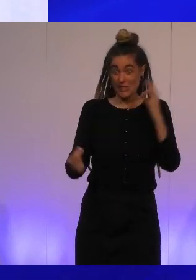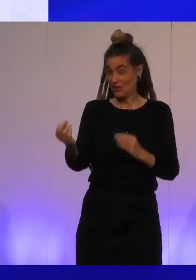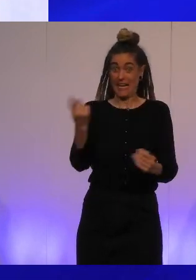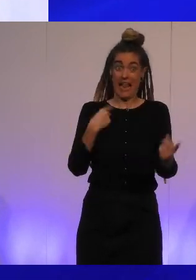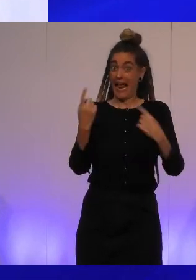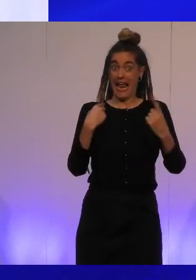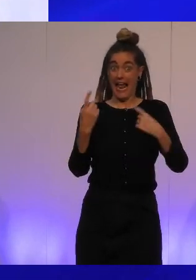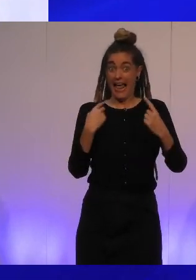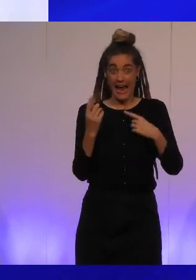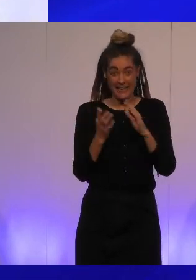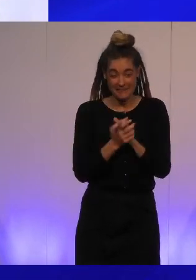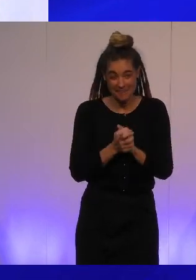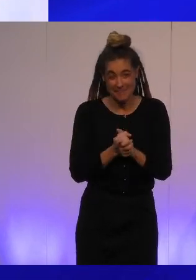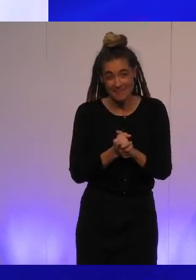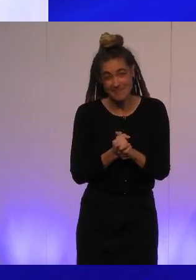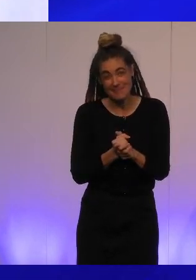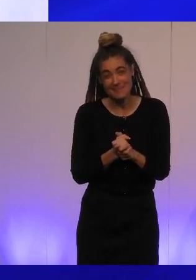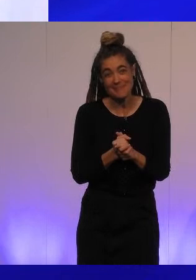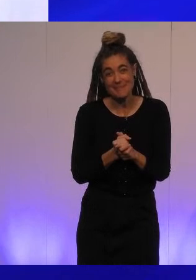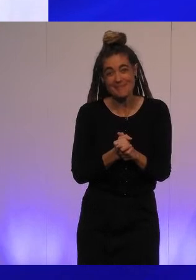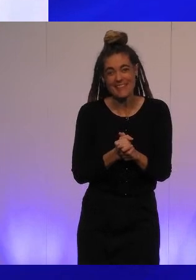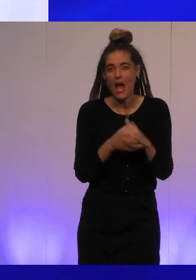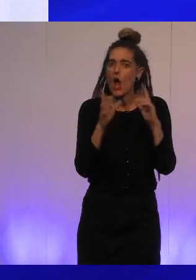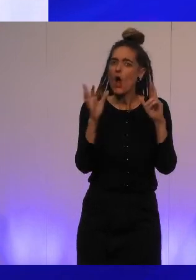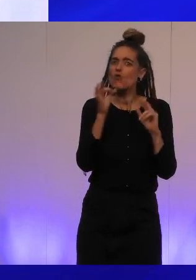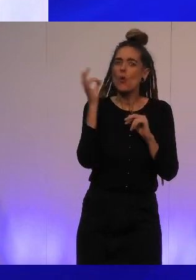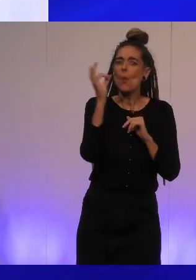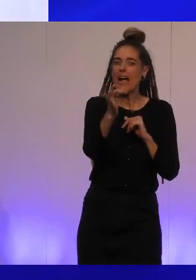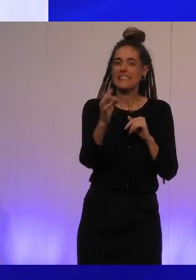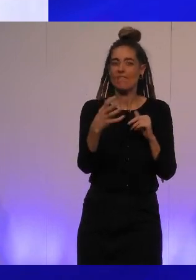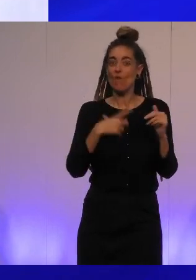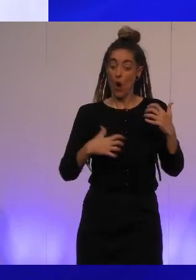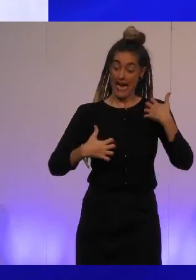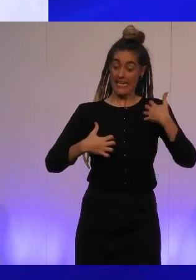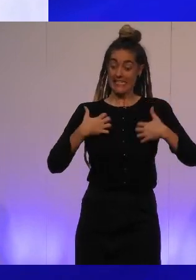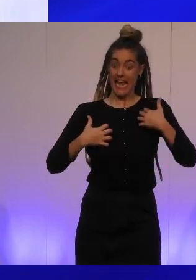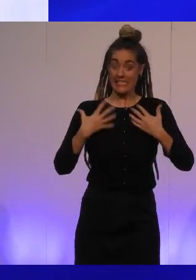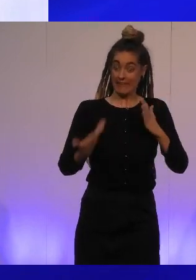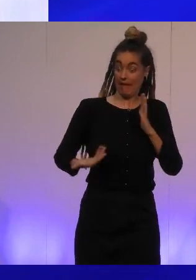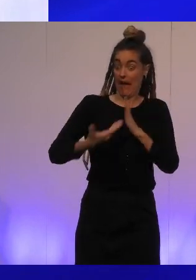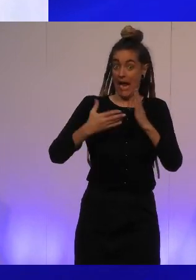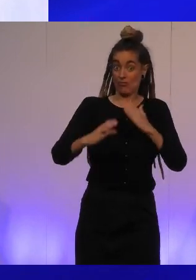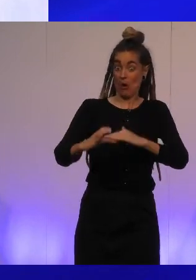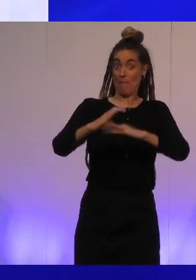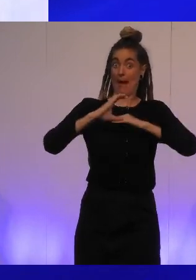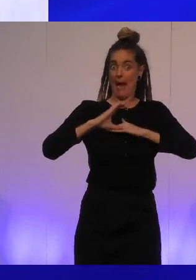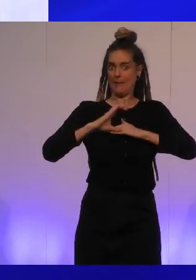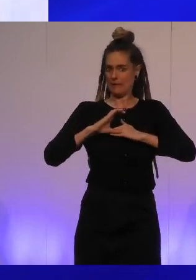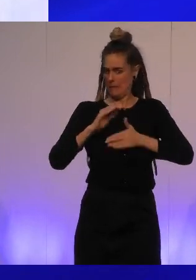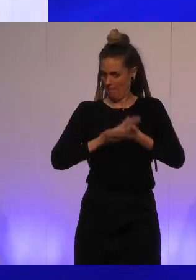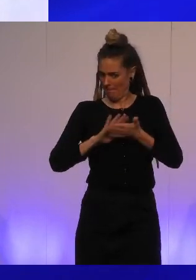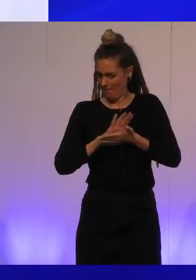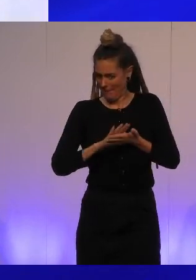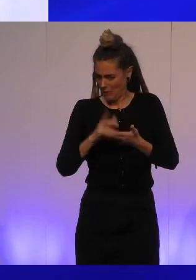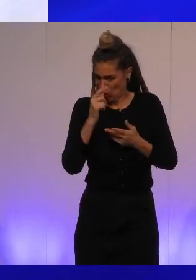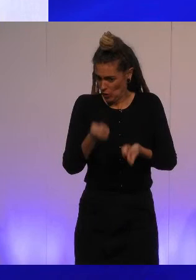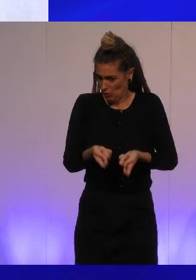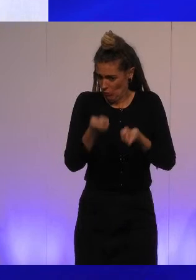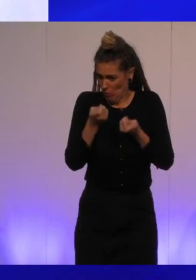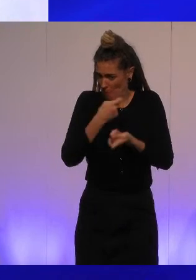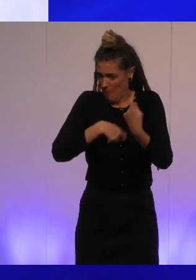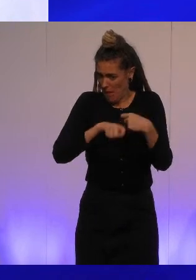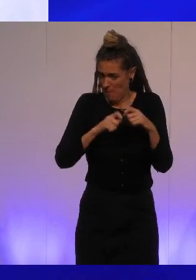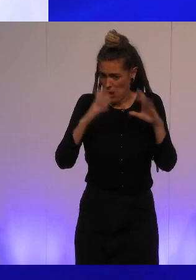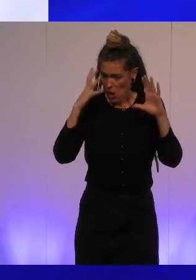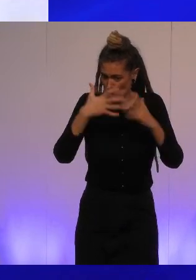hope the request for an incentive payment isn't going to give rise to a concern or a grievance, but we have got a